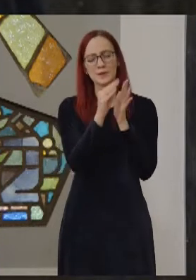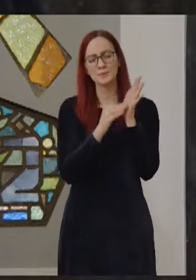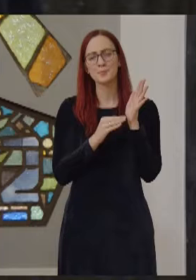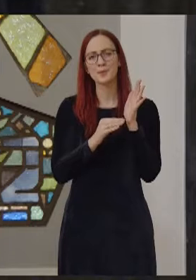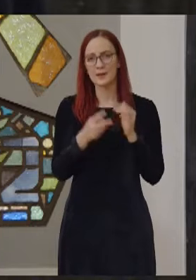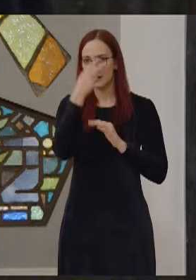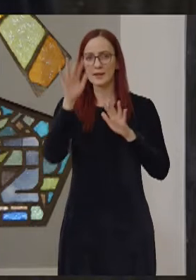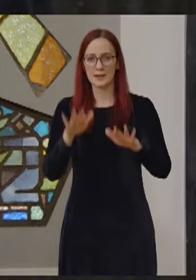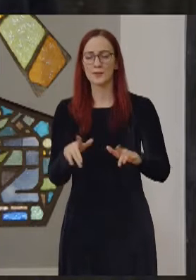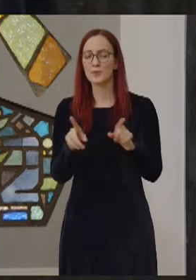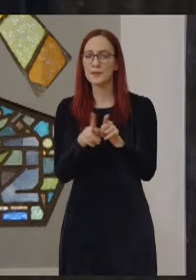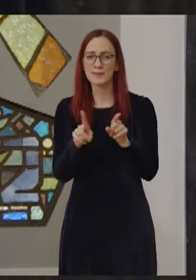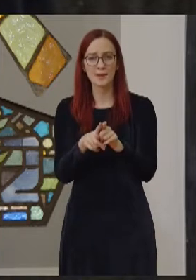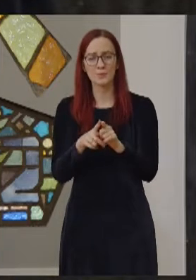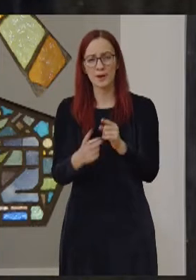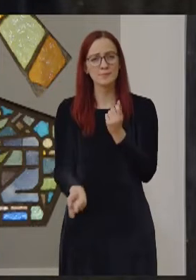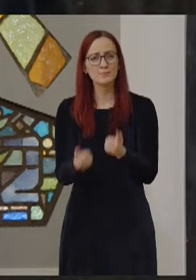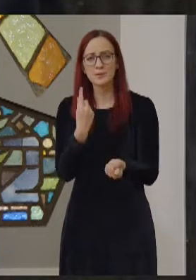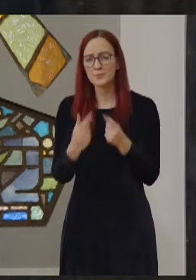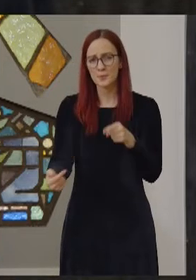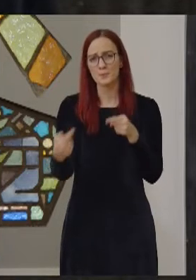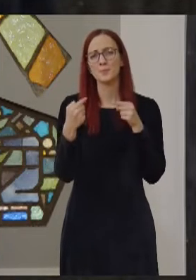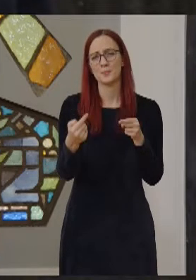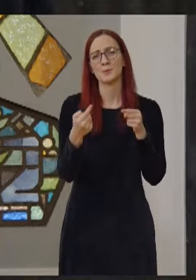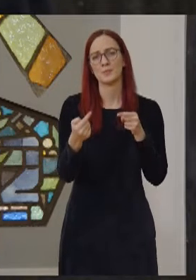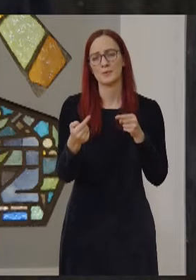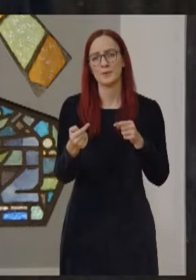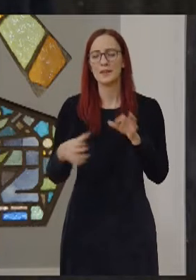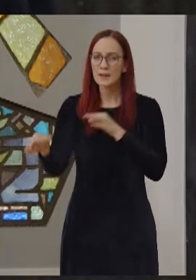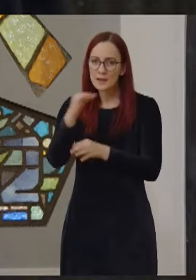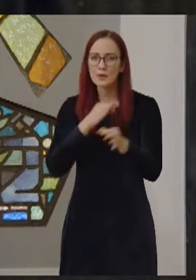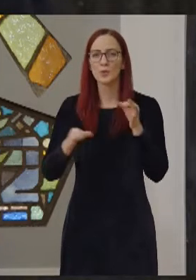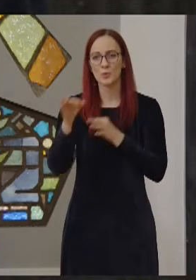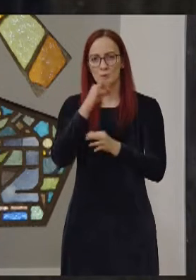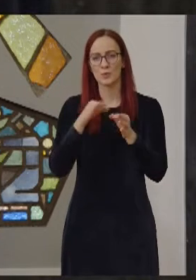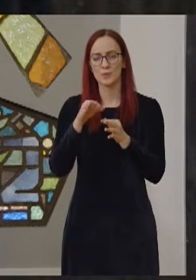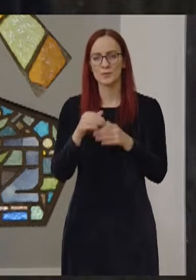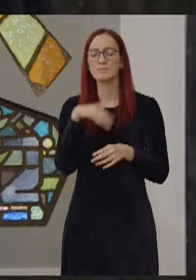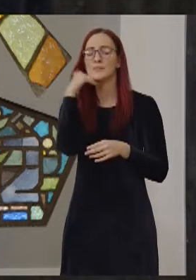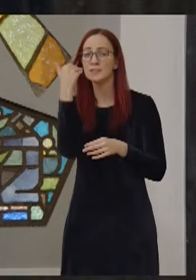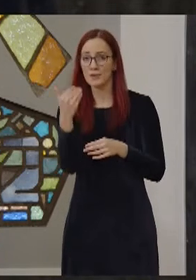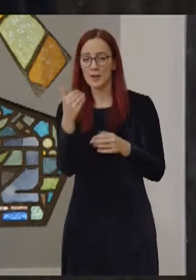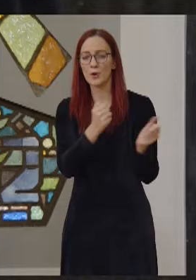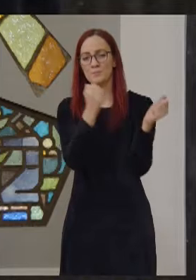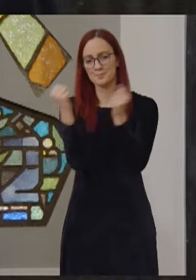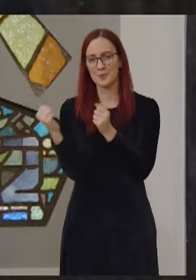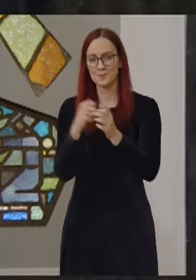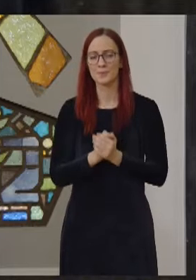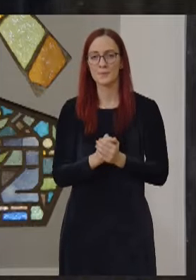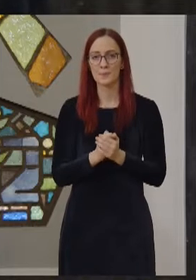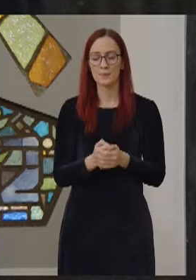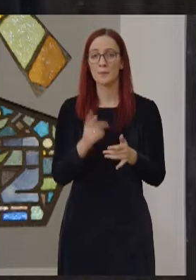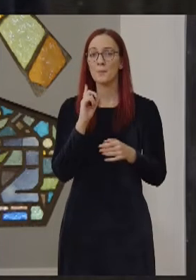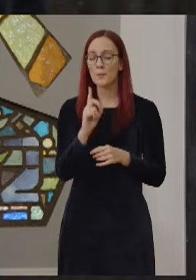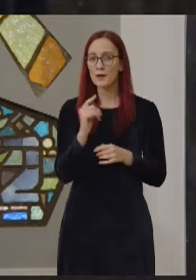I do agree that there are some sensitive parts when it comes to the convention. šiek tiek vėliau, bet kadangi So we will come to the